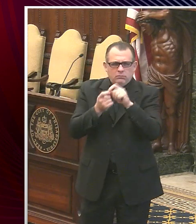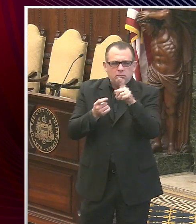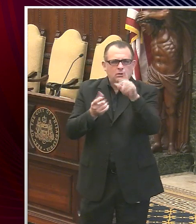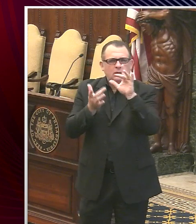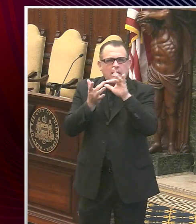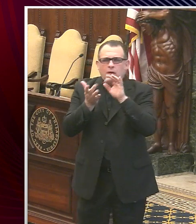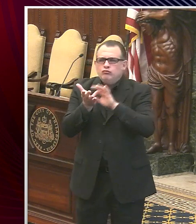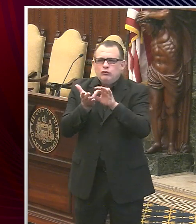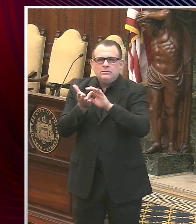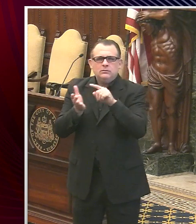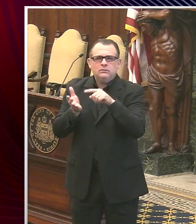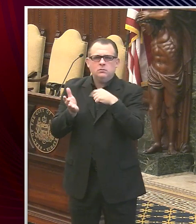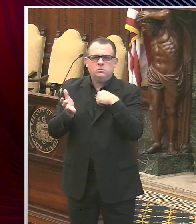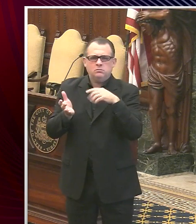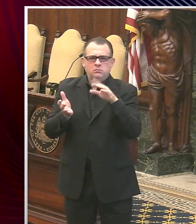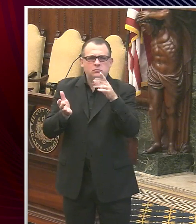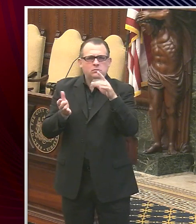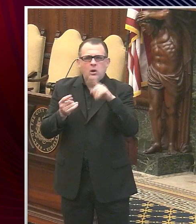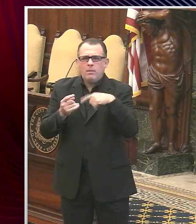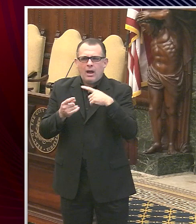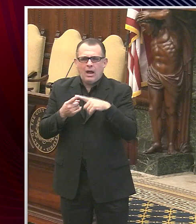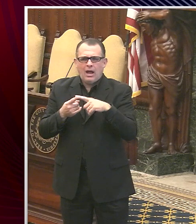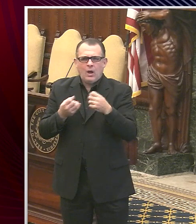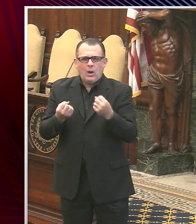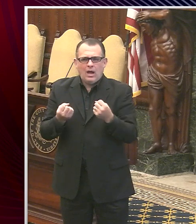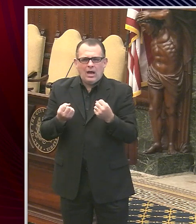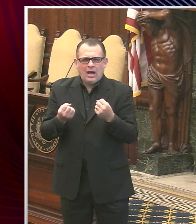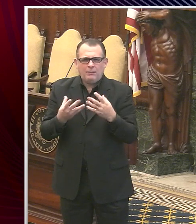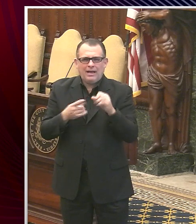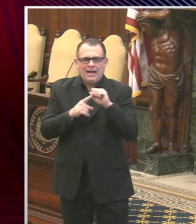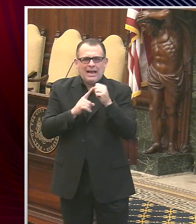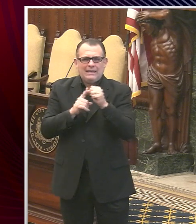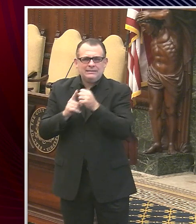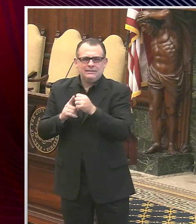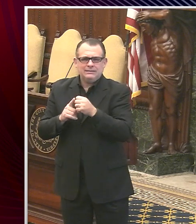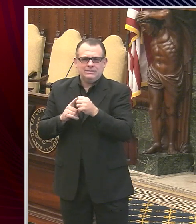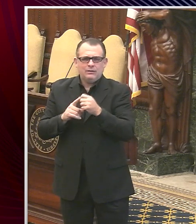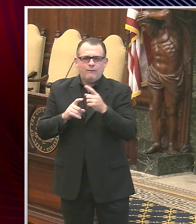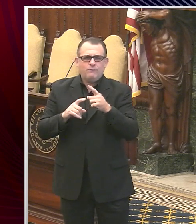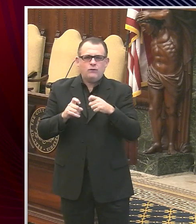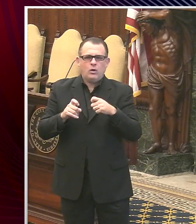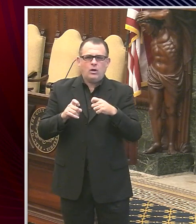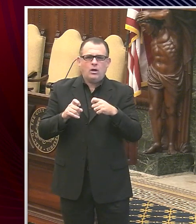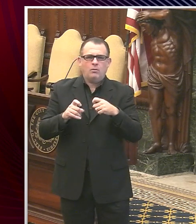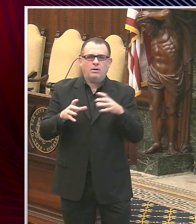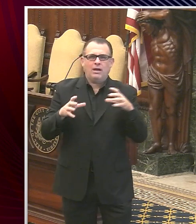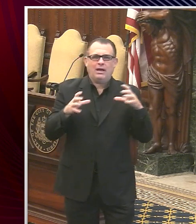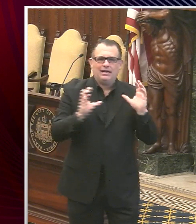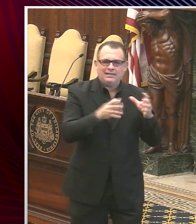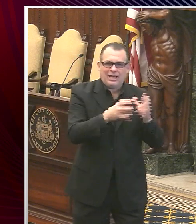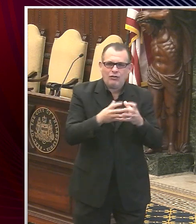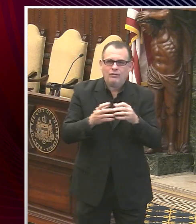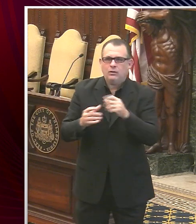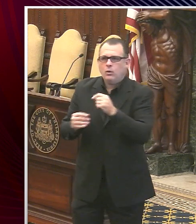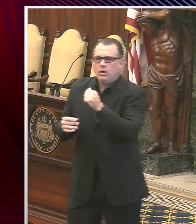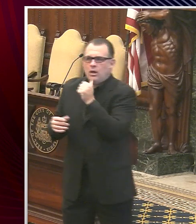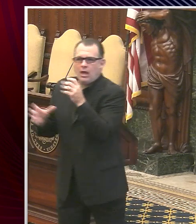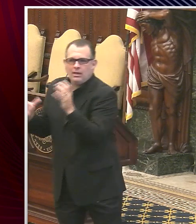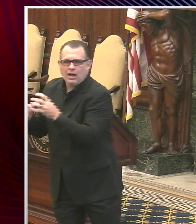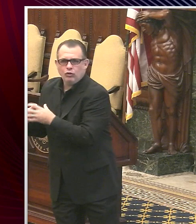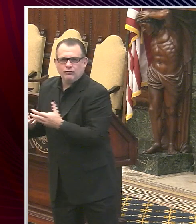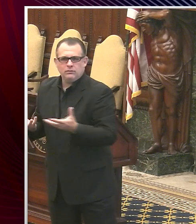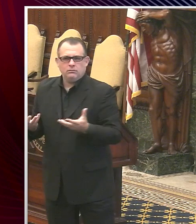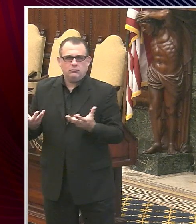interviews about, for example, how many cases come from gatherings or restaurants or things like